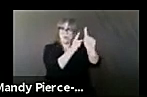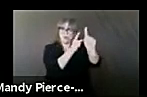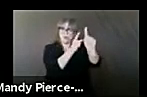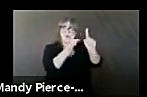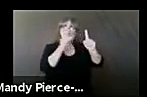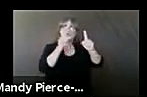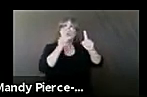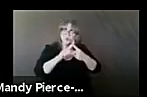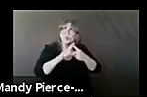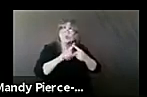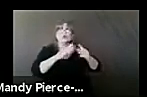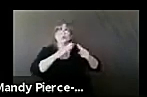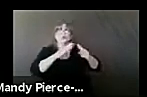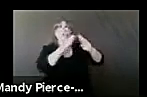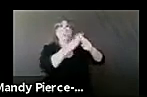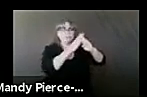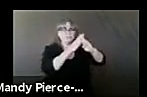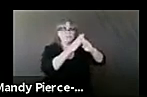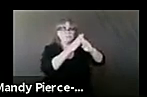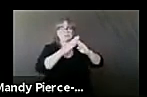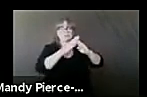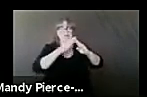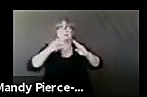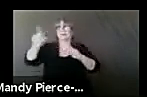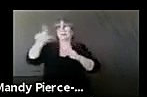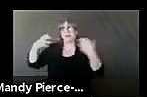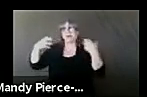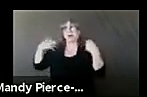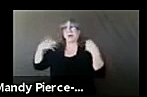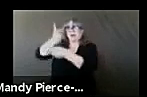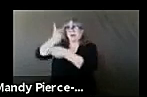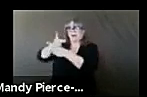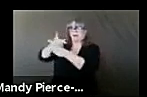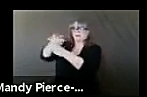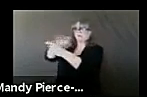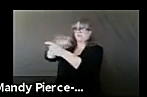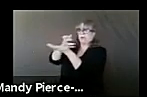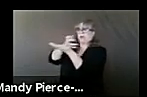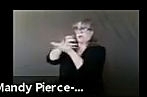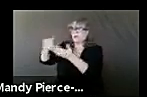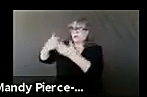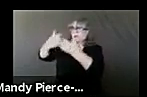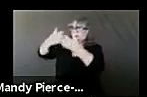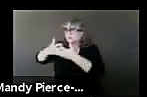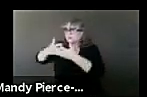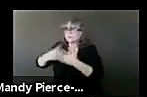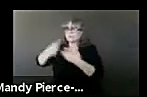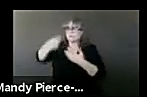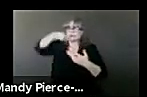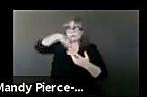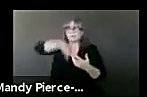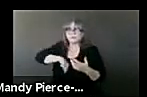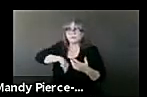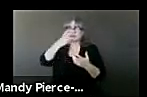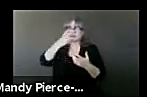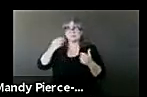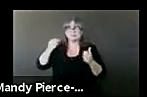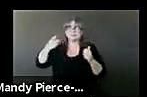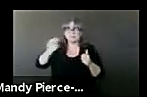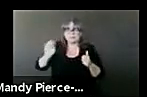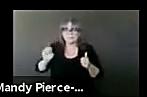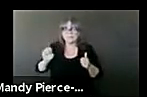beds we anticipate will be needed on a daily basis in Colorado. The dotted horizontal line shows the current number of available ICU beds